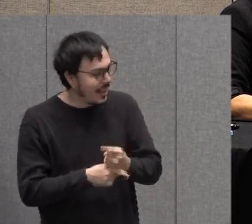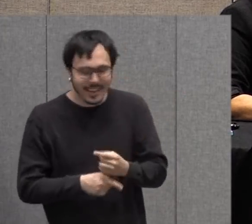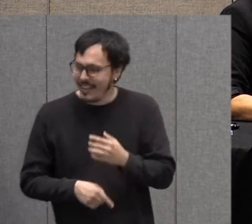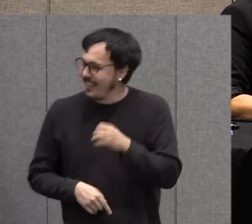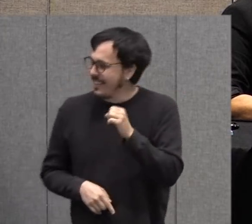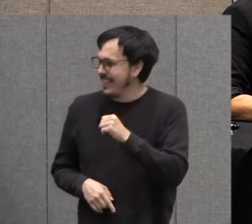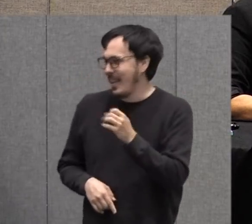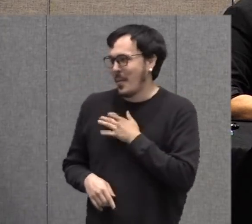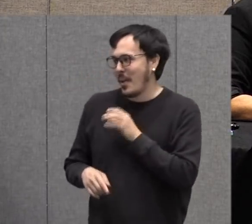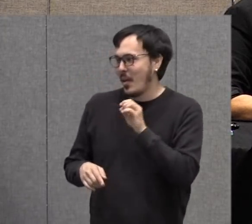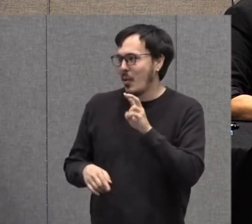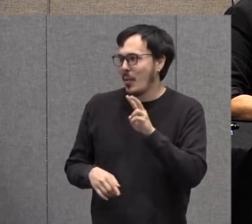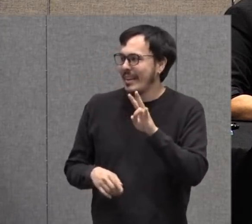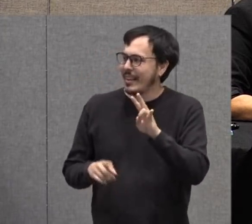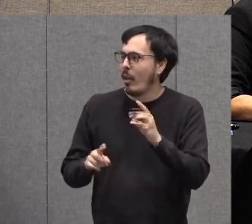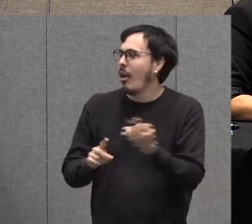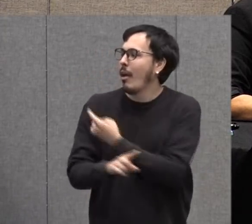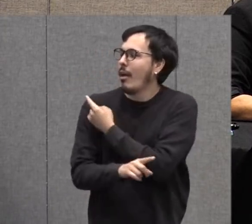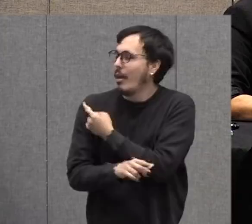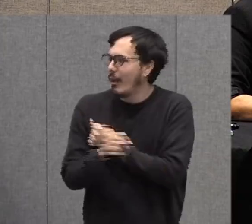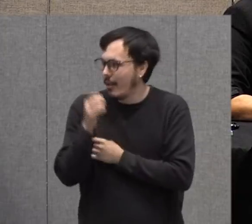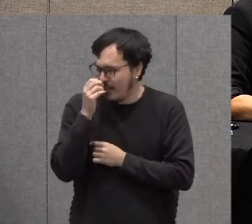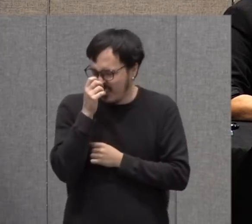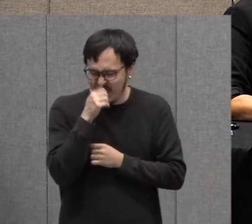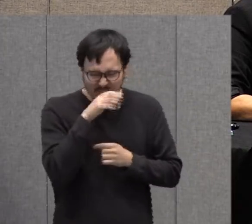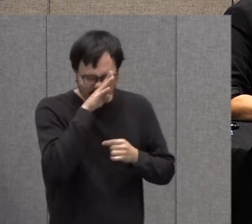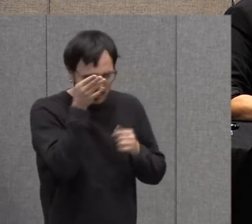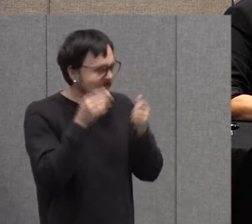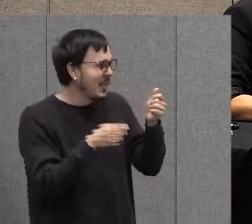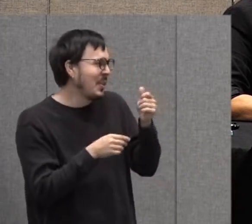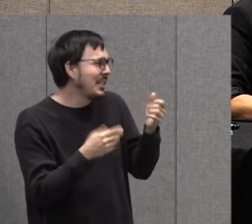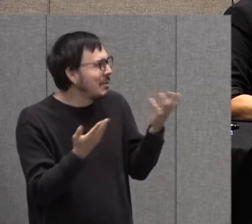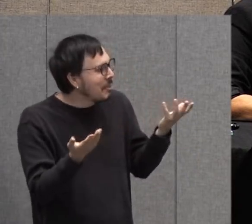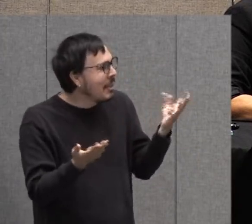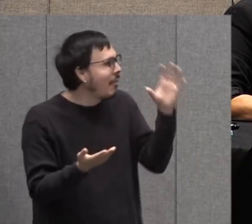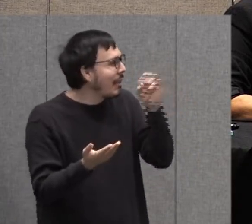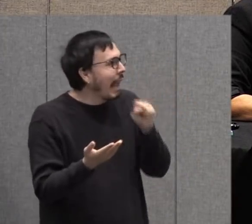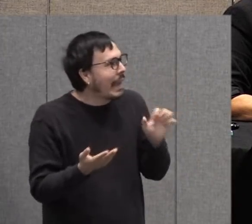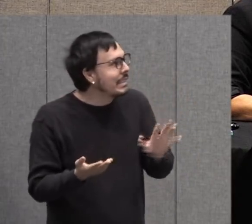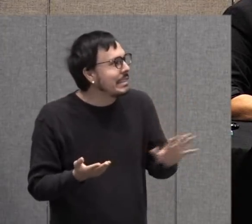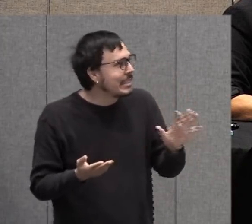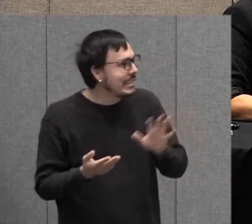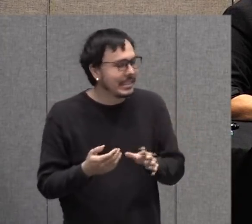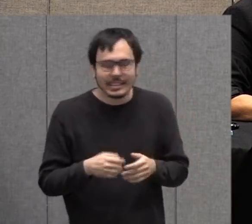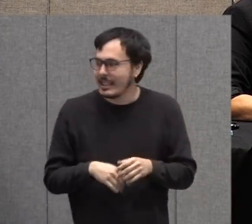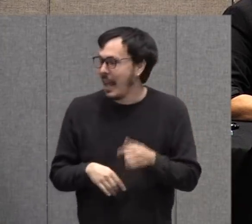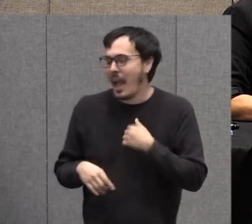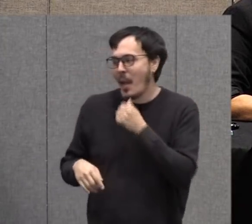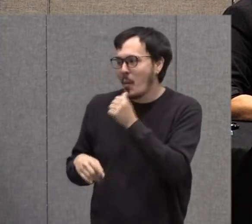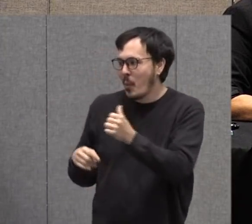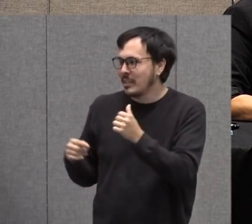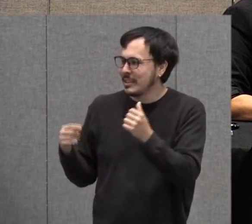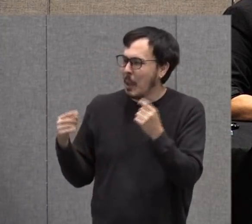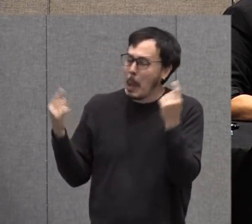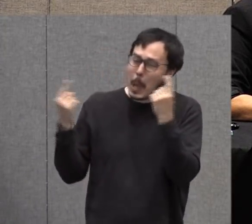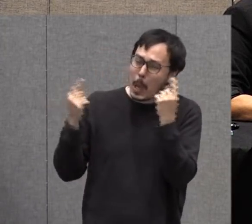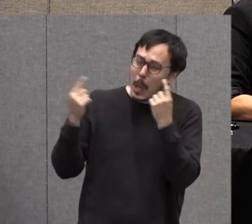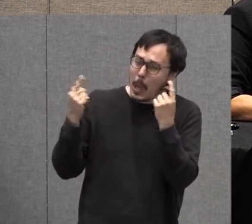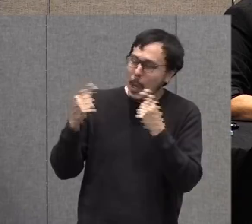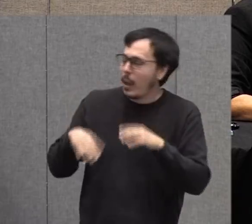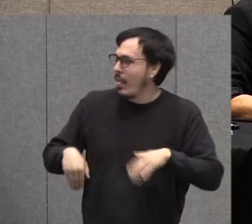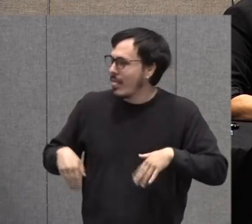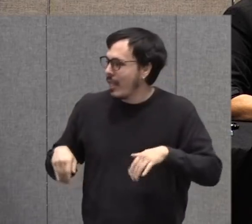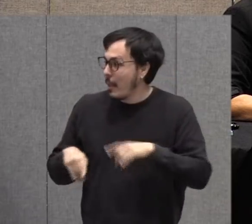was off. Well, but you were I was just guessing. just guessing without really thinking. I wasn't thinking too much, but once I